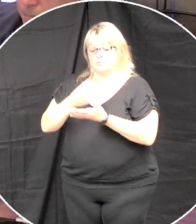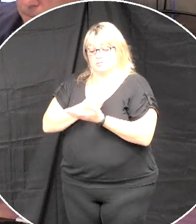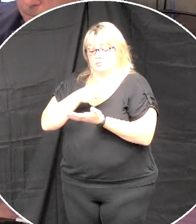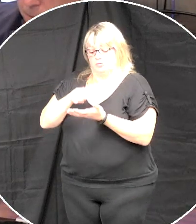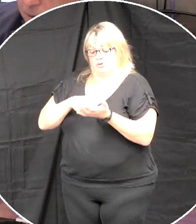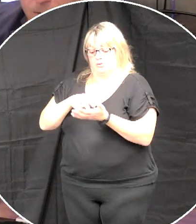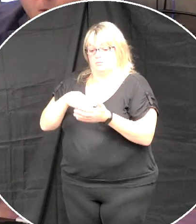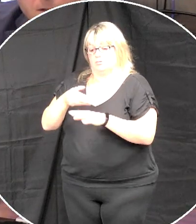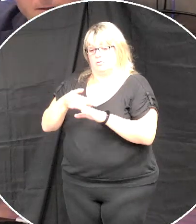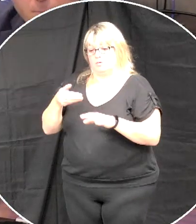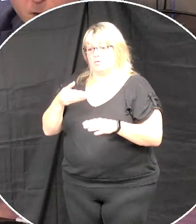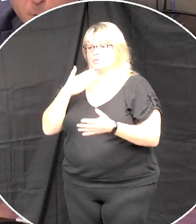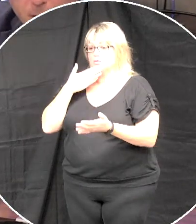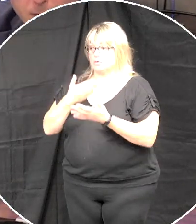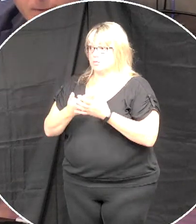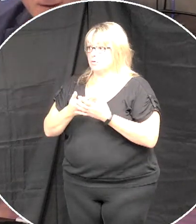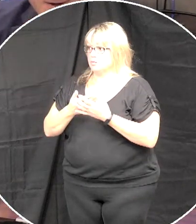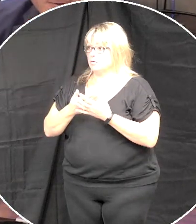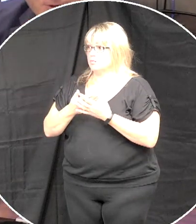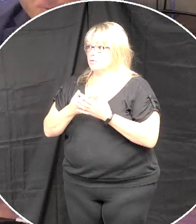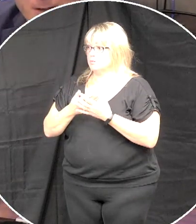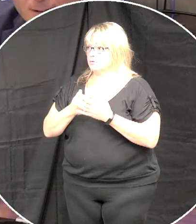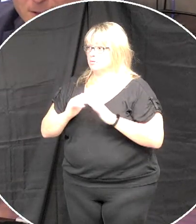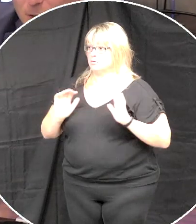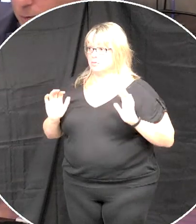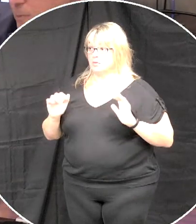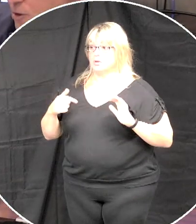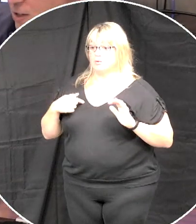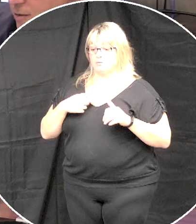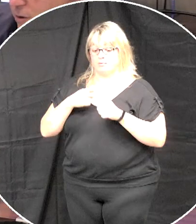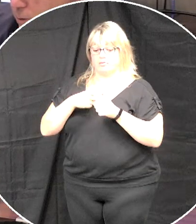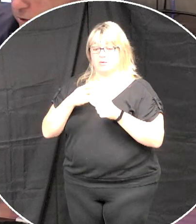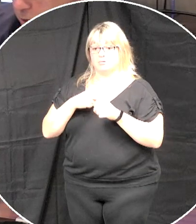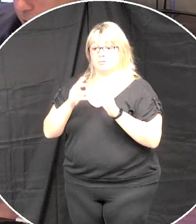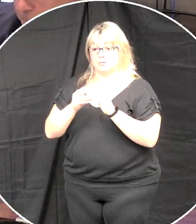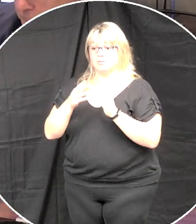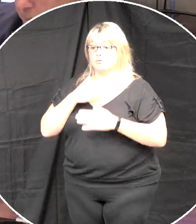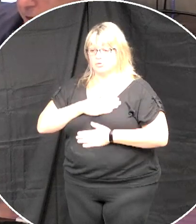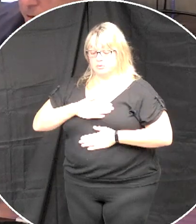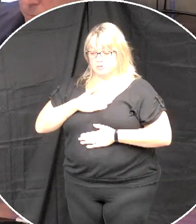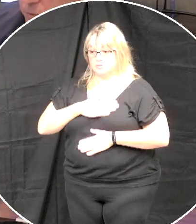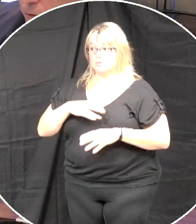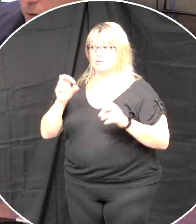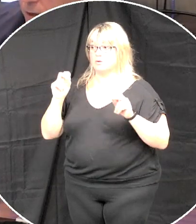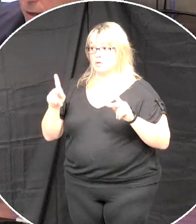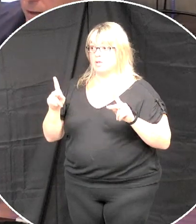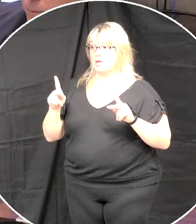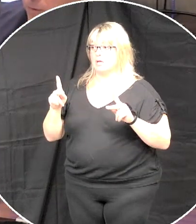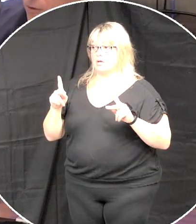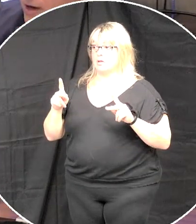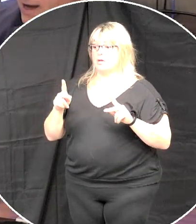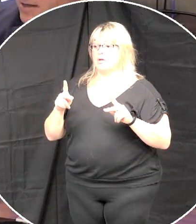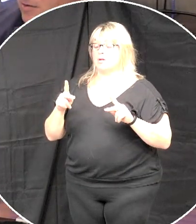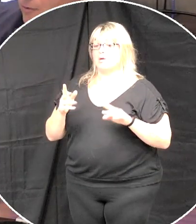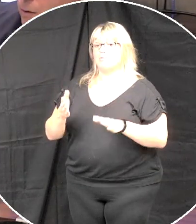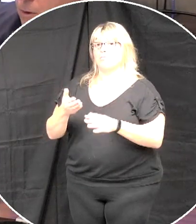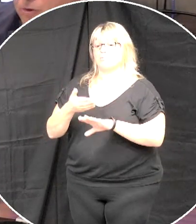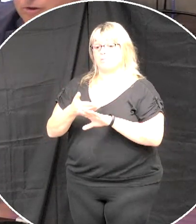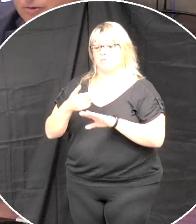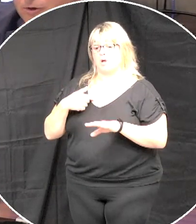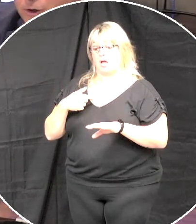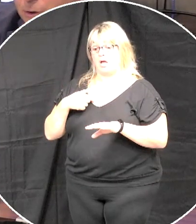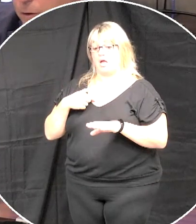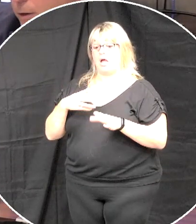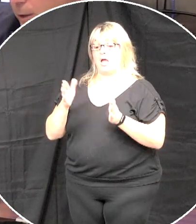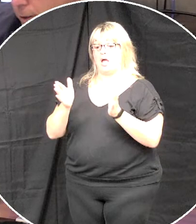I, that's it, pretty quick on our first meeting, so I appreciate it very much. Before I ask for a motion